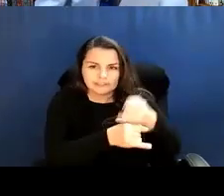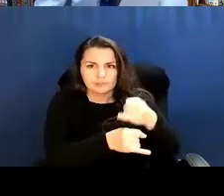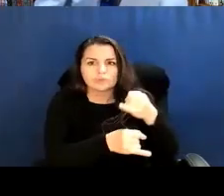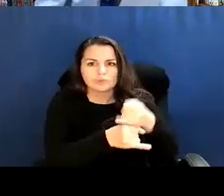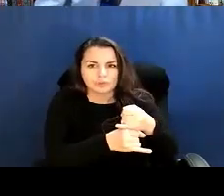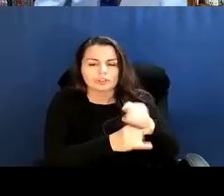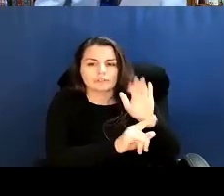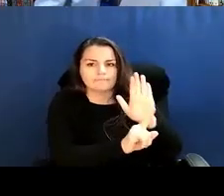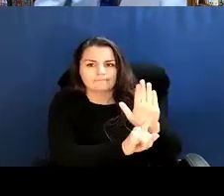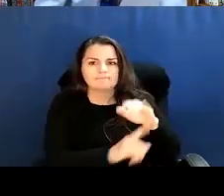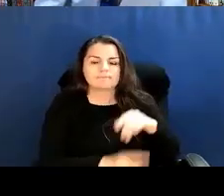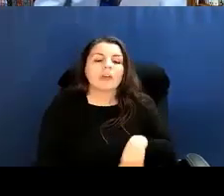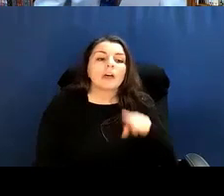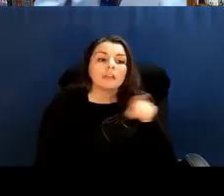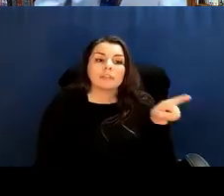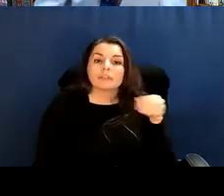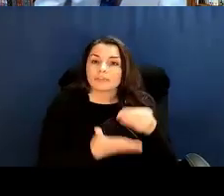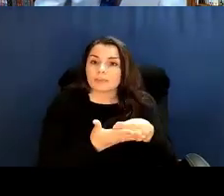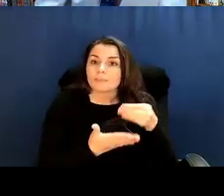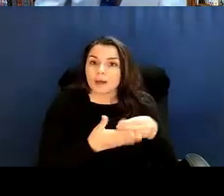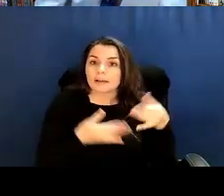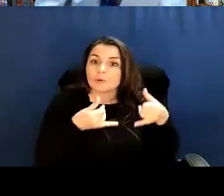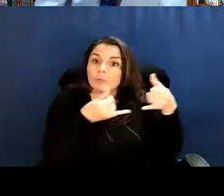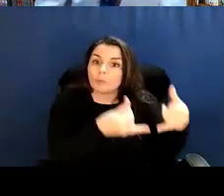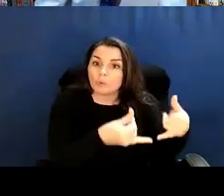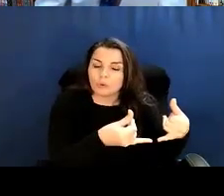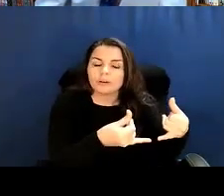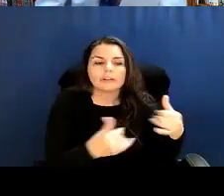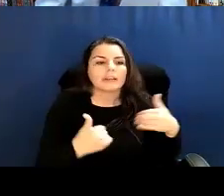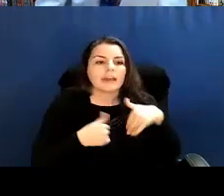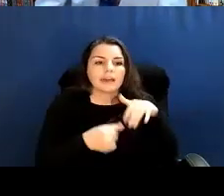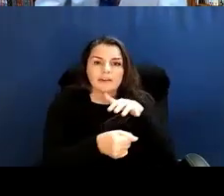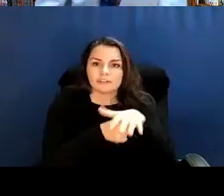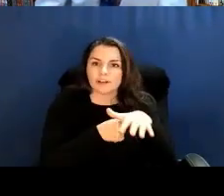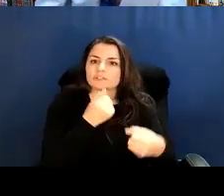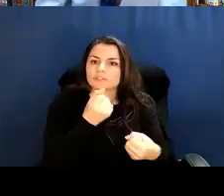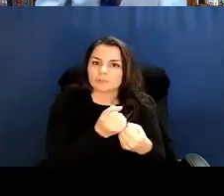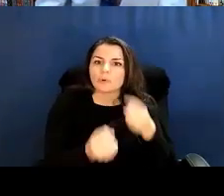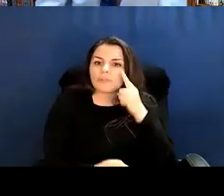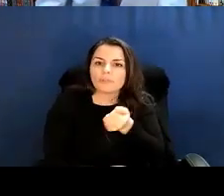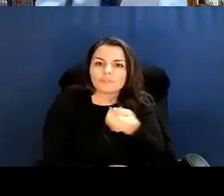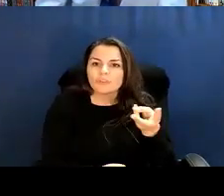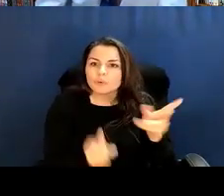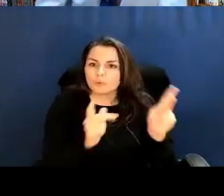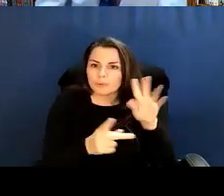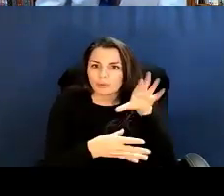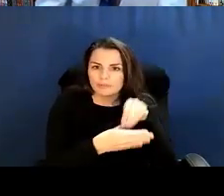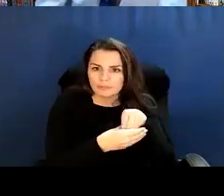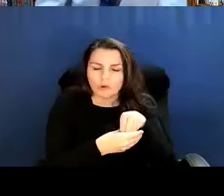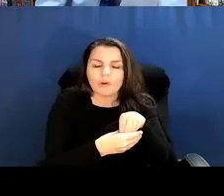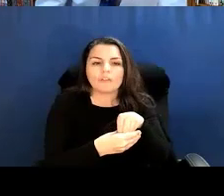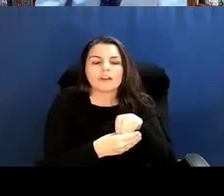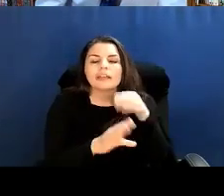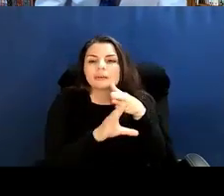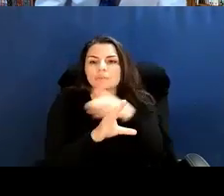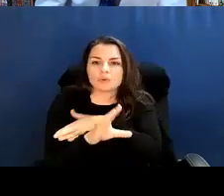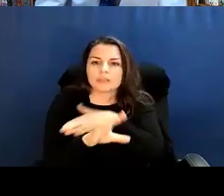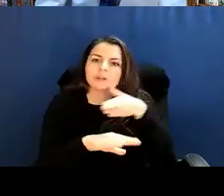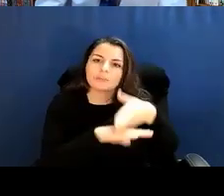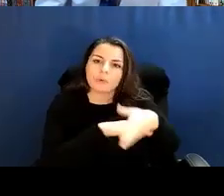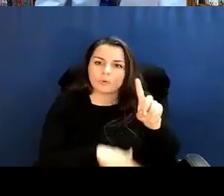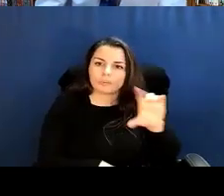that are provided have enough support for multiple slots, either multiple predoctoral or postdoctoral slots,